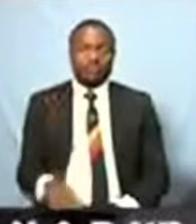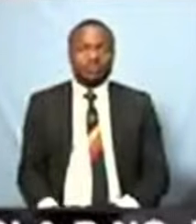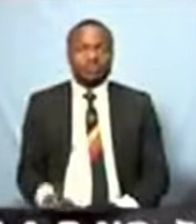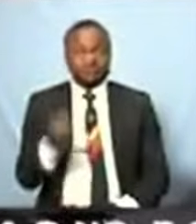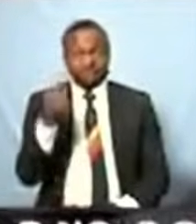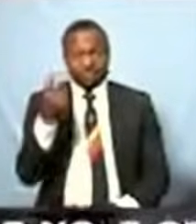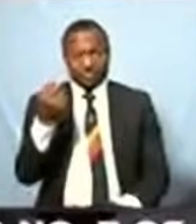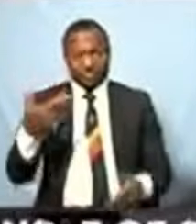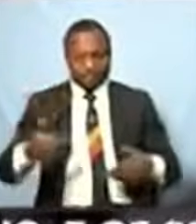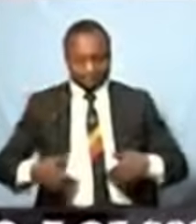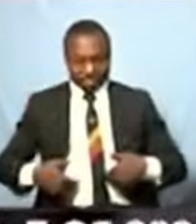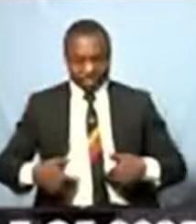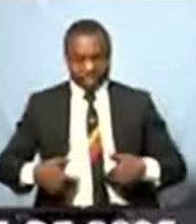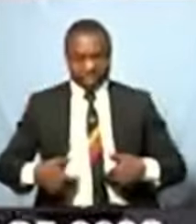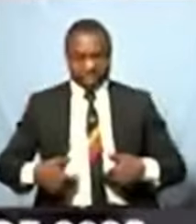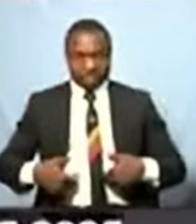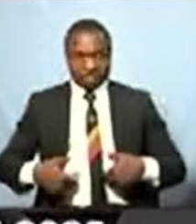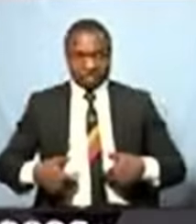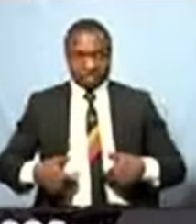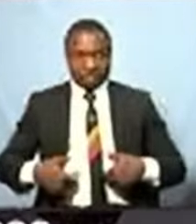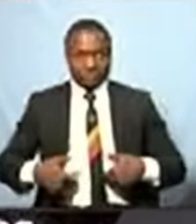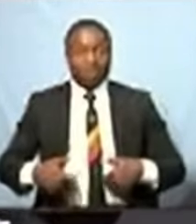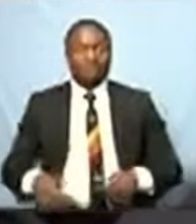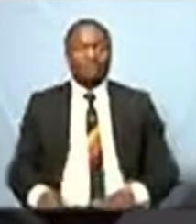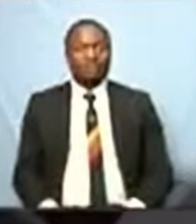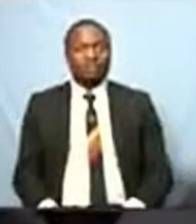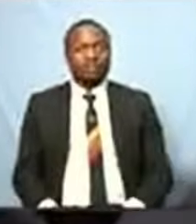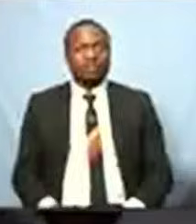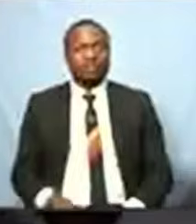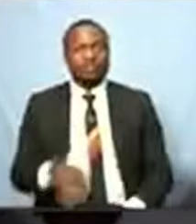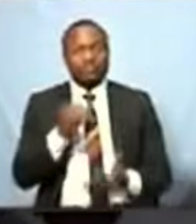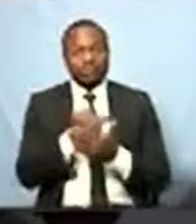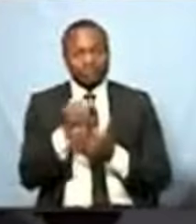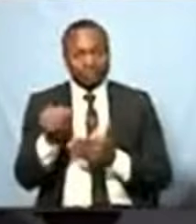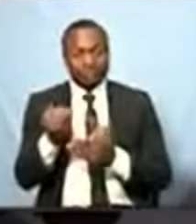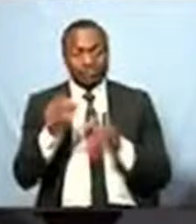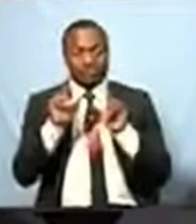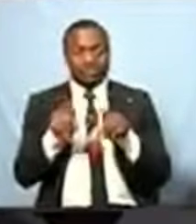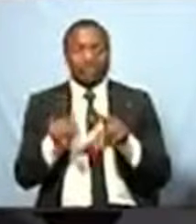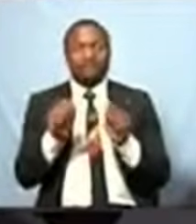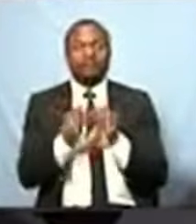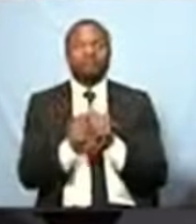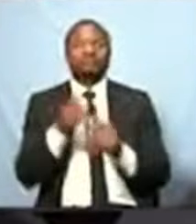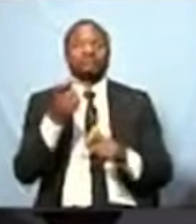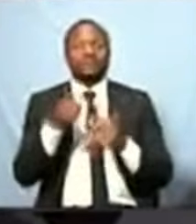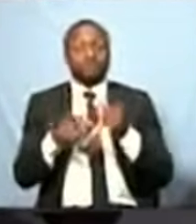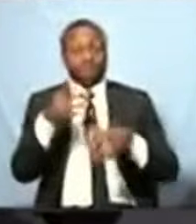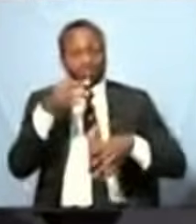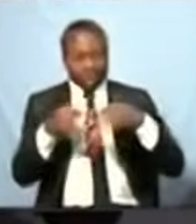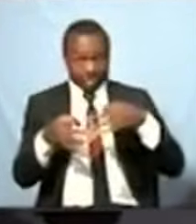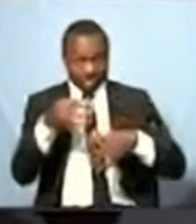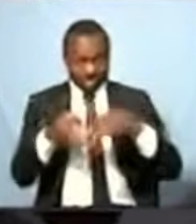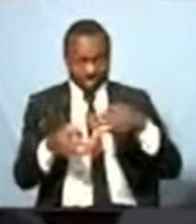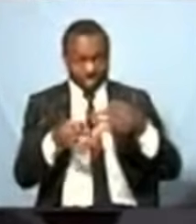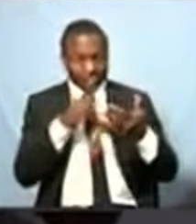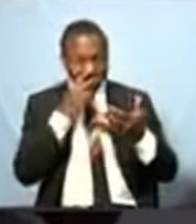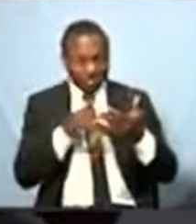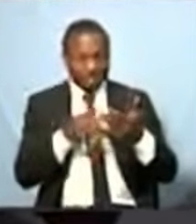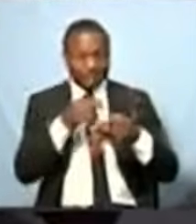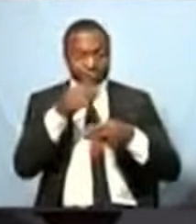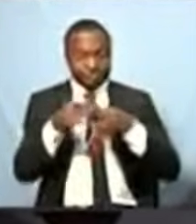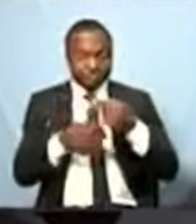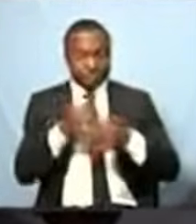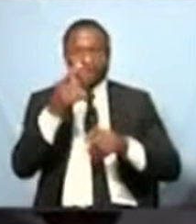is 12 youths, and among them is the issue of disabled. If you go to the definition